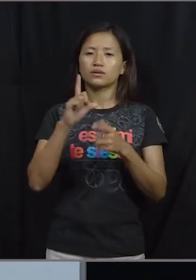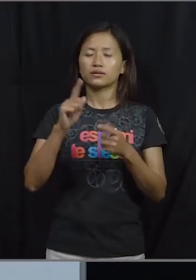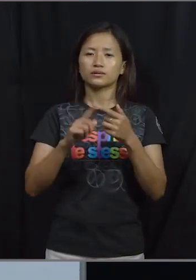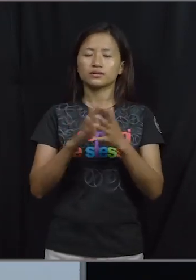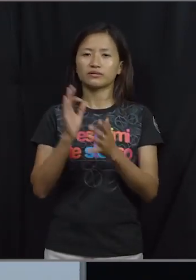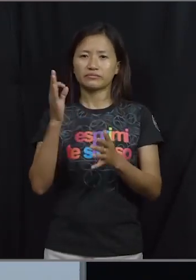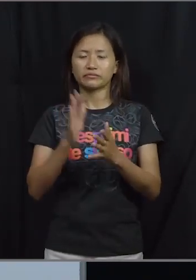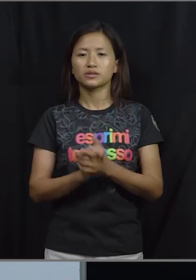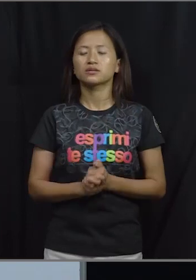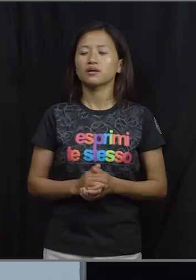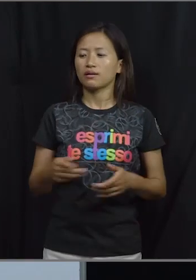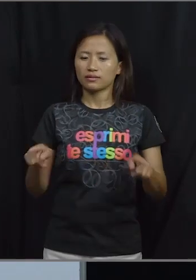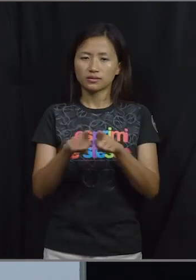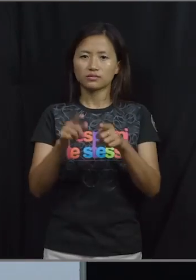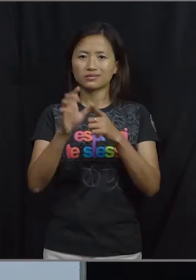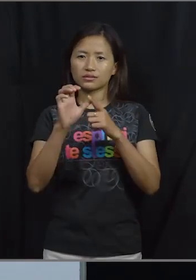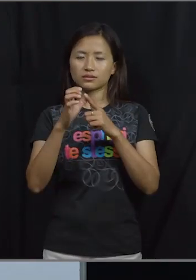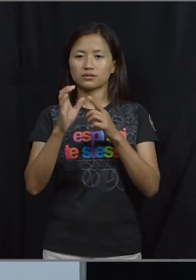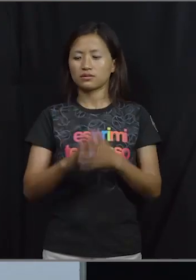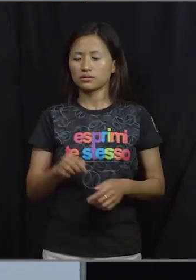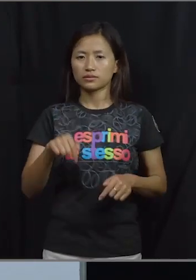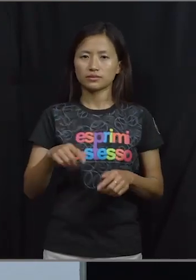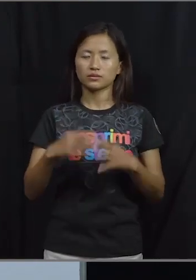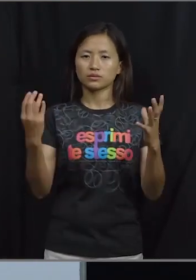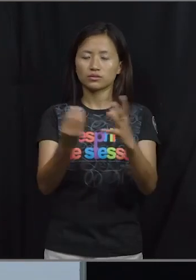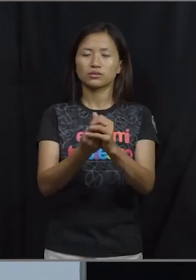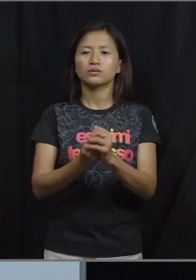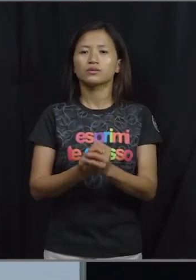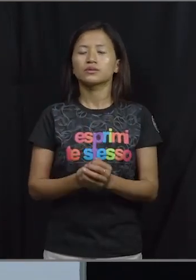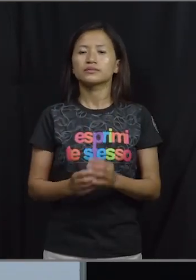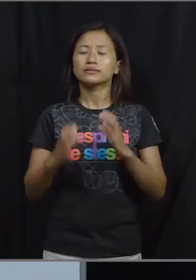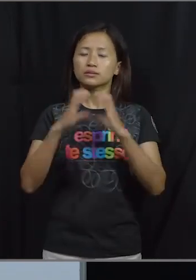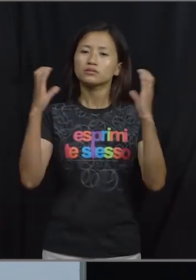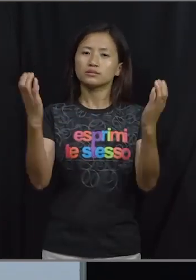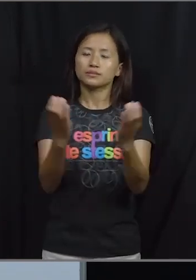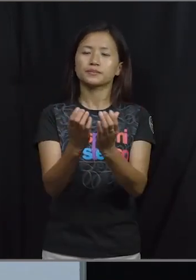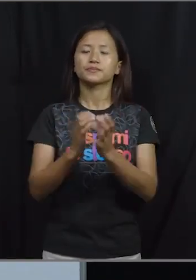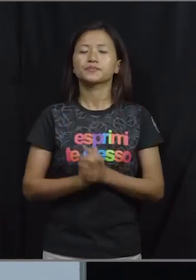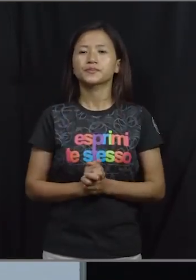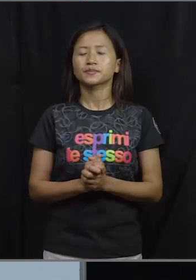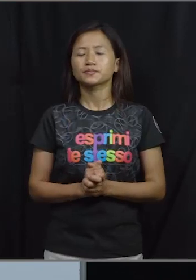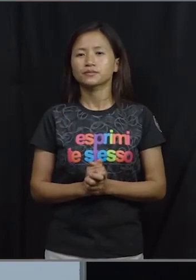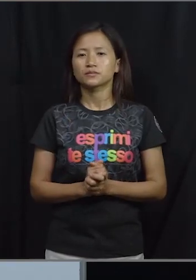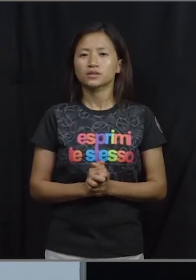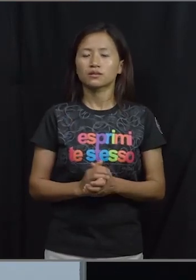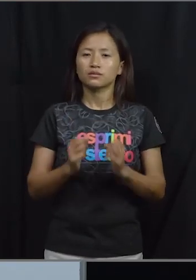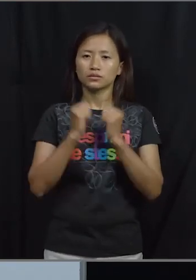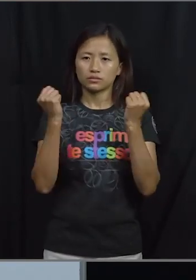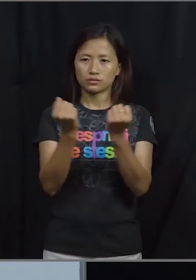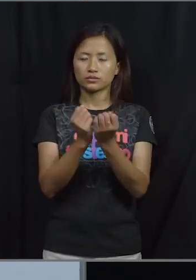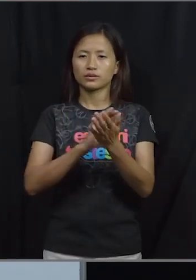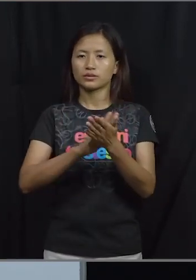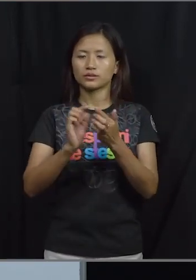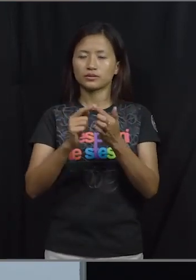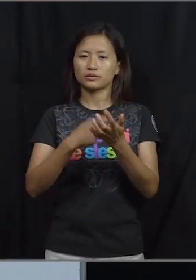the society as he is living in that group or that community, okay? So that is social